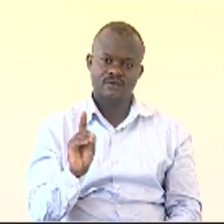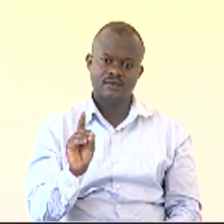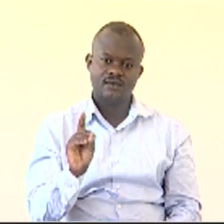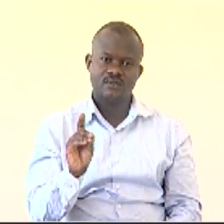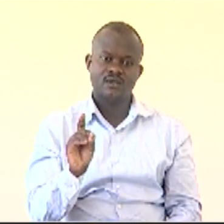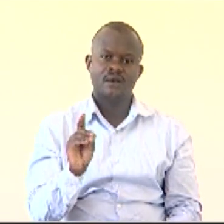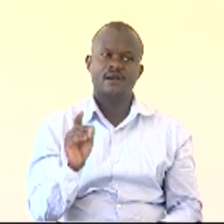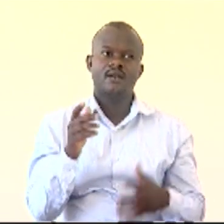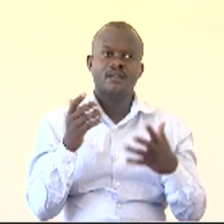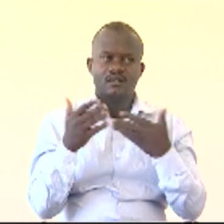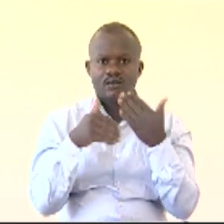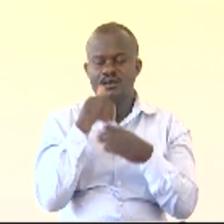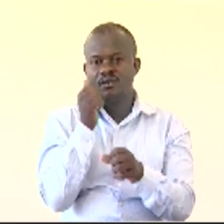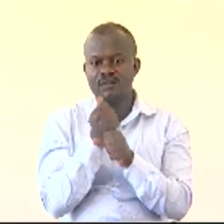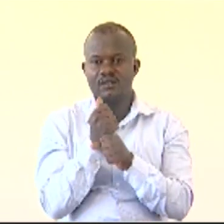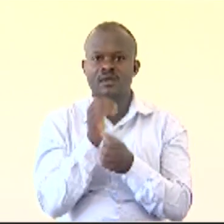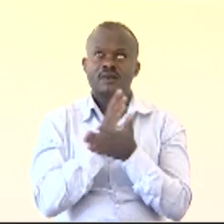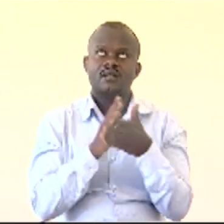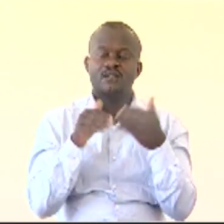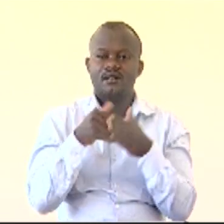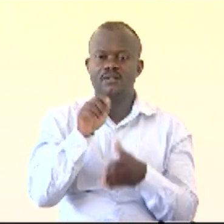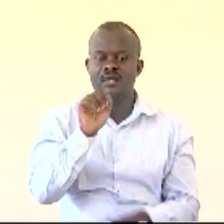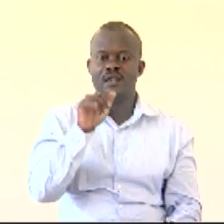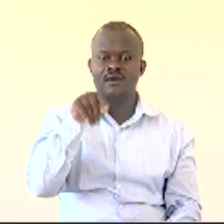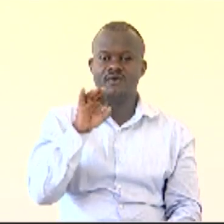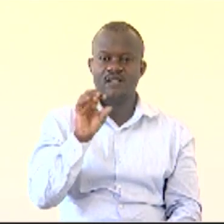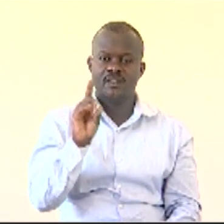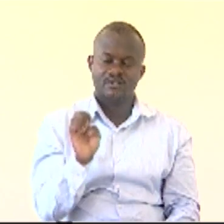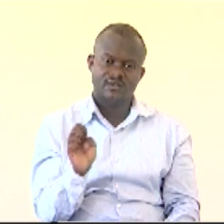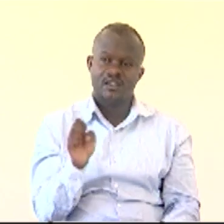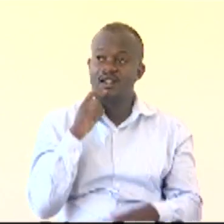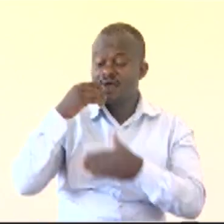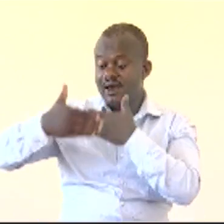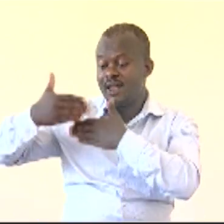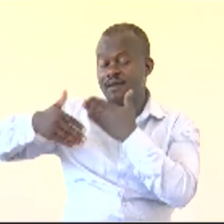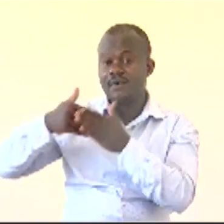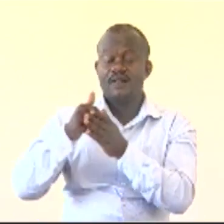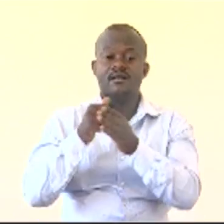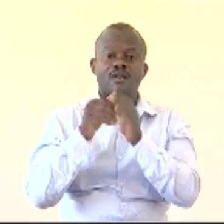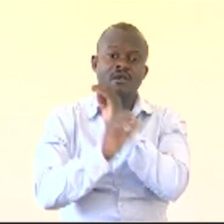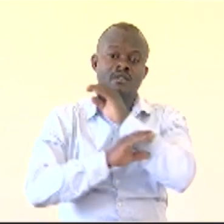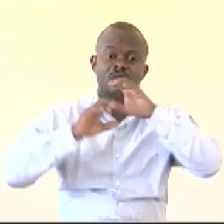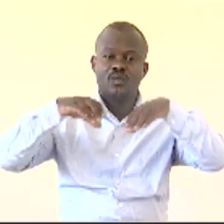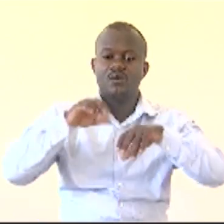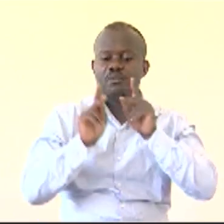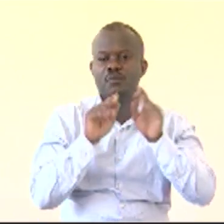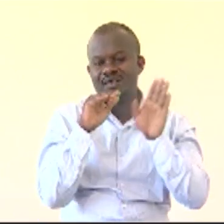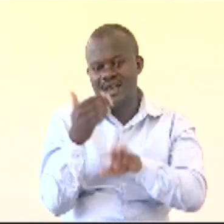People, they do suffer from typhoid. In a neighboring country, Congo, people died because of